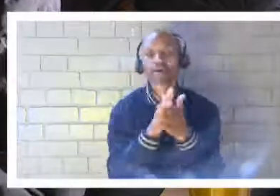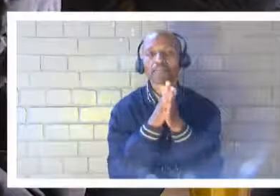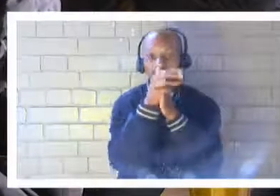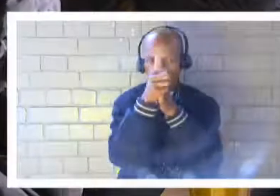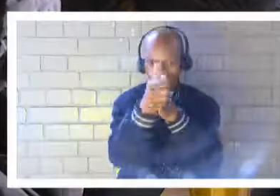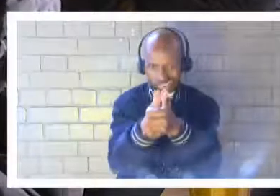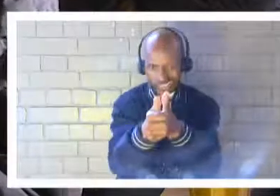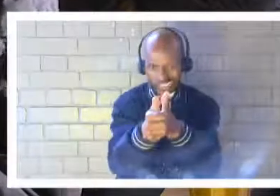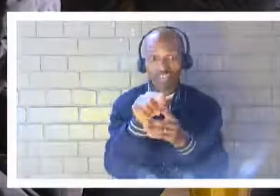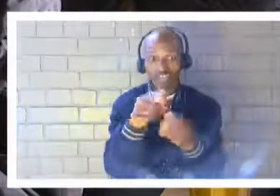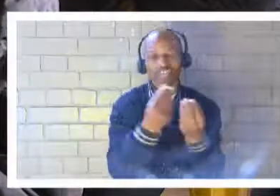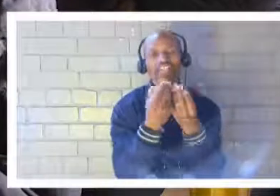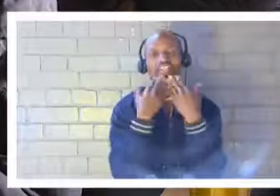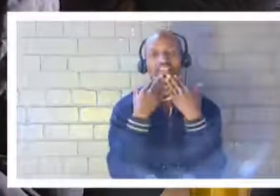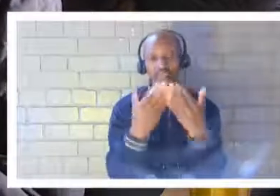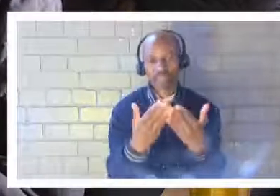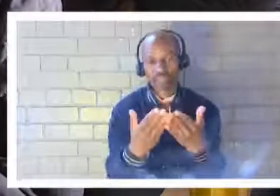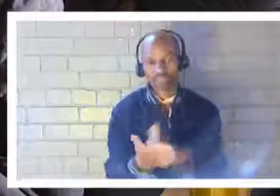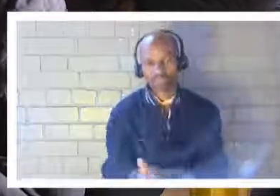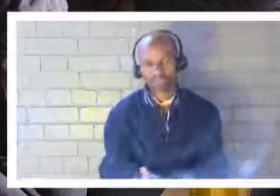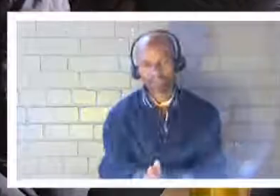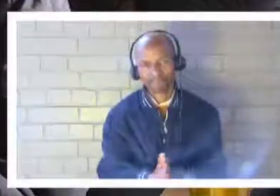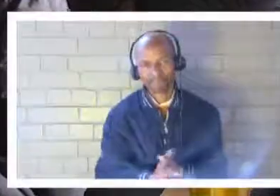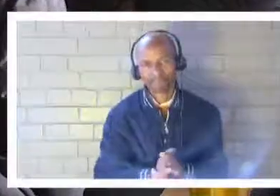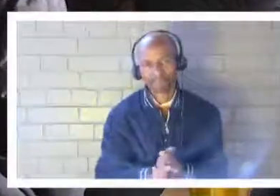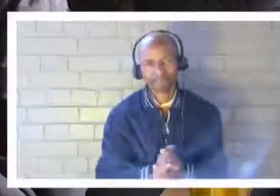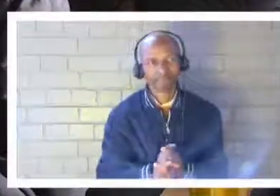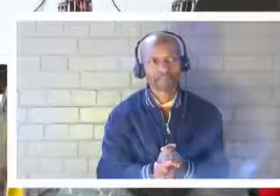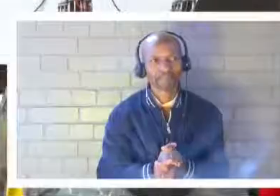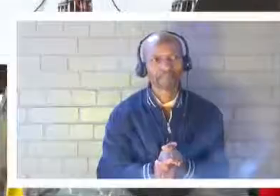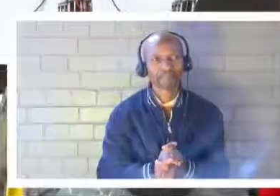into this exercise. Thank you.